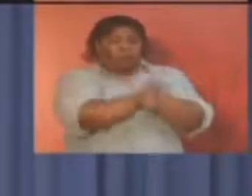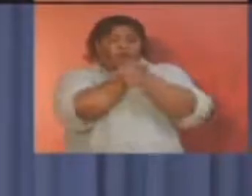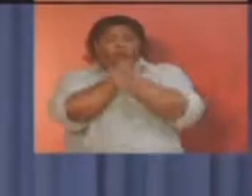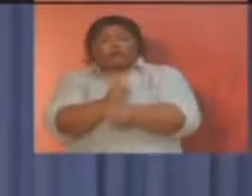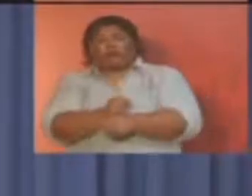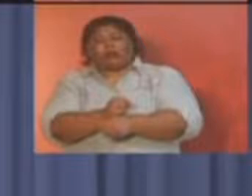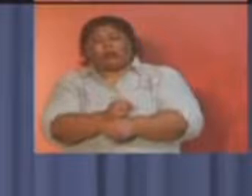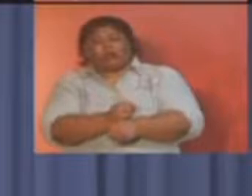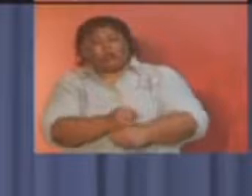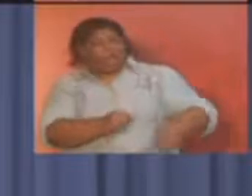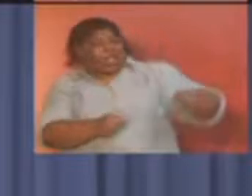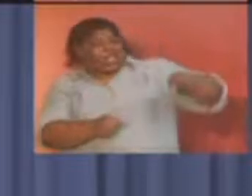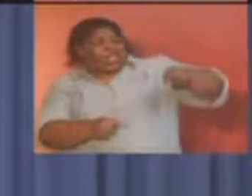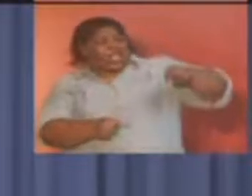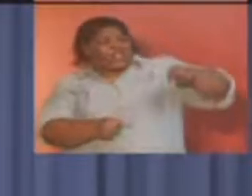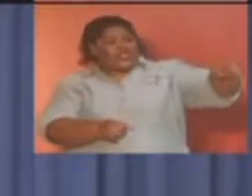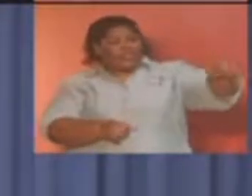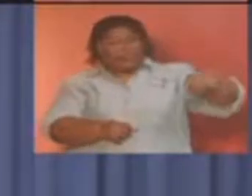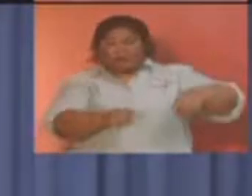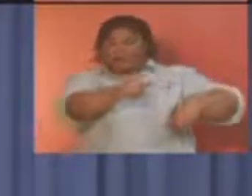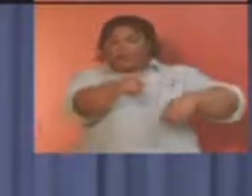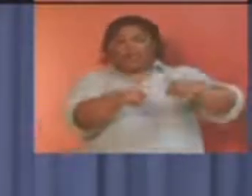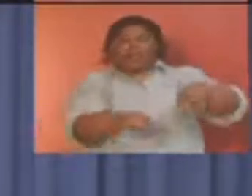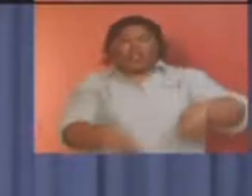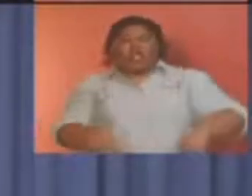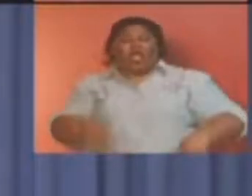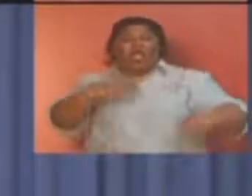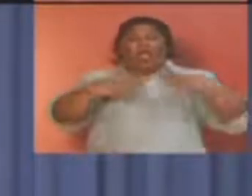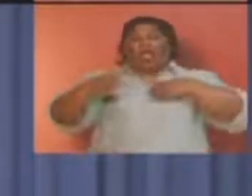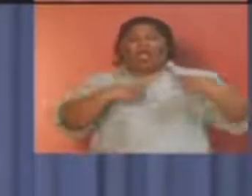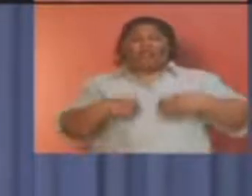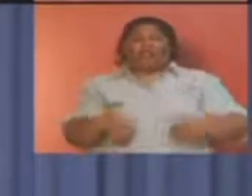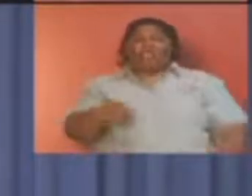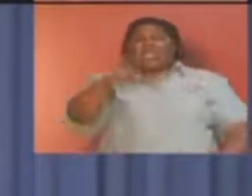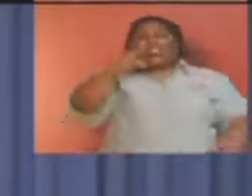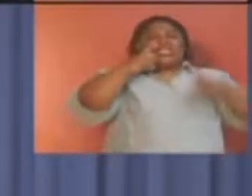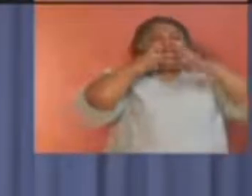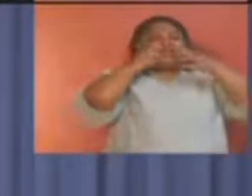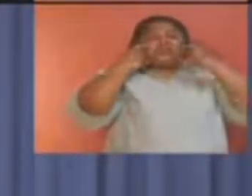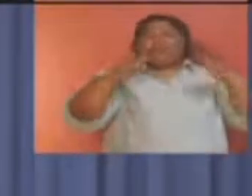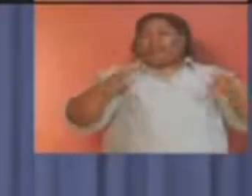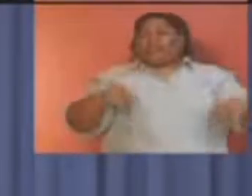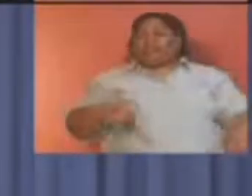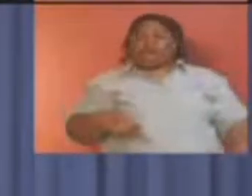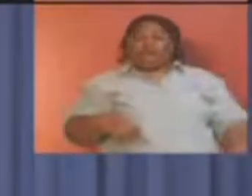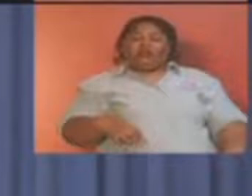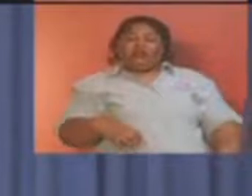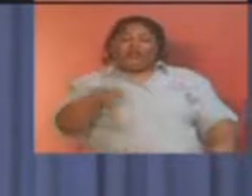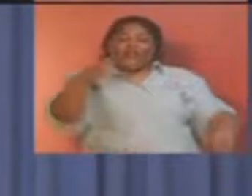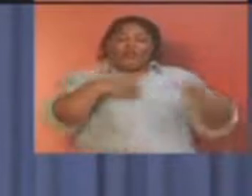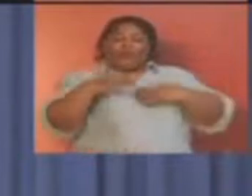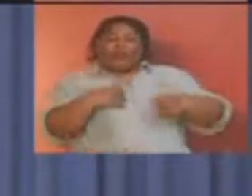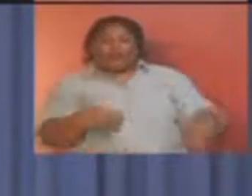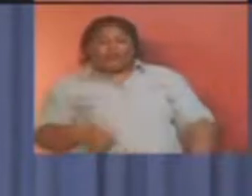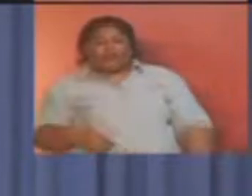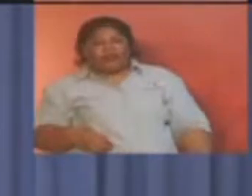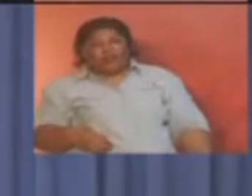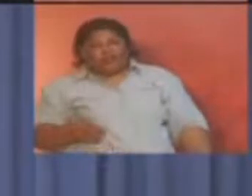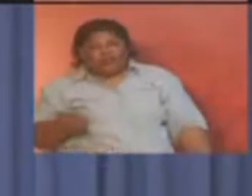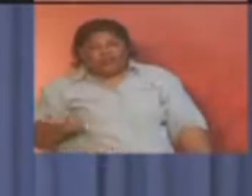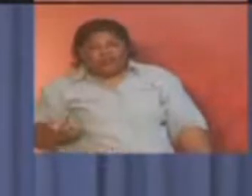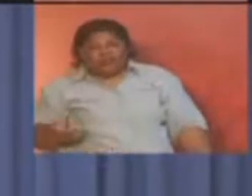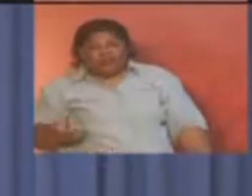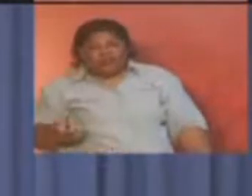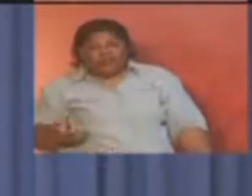Eh? Because that's how you'll put it. Not that the man could not care less about who infects him or who he